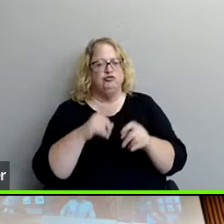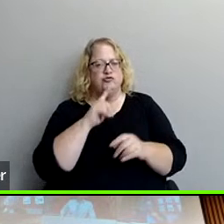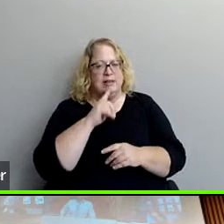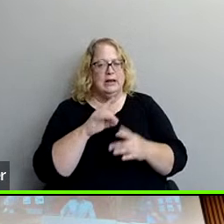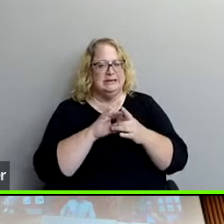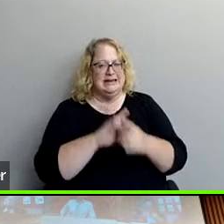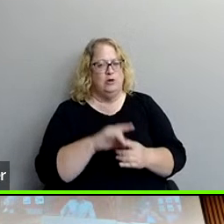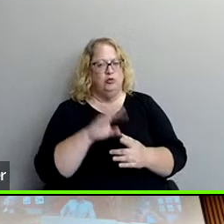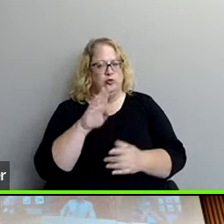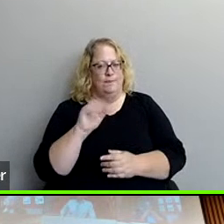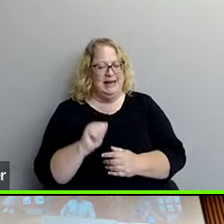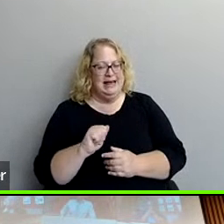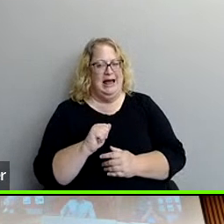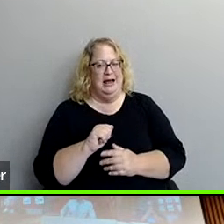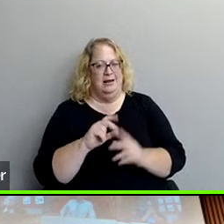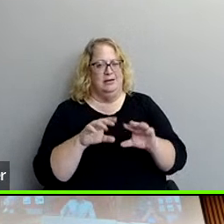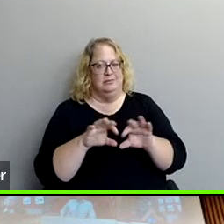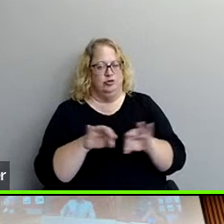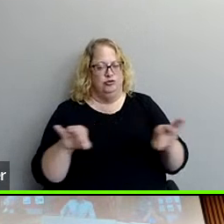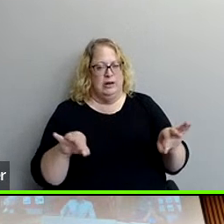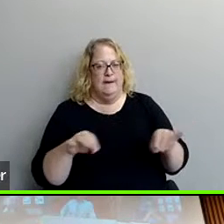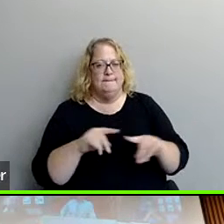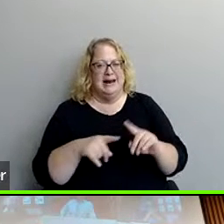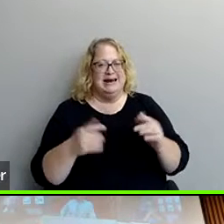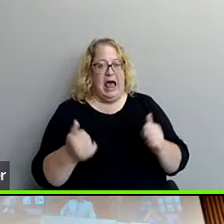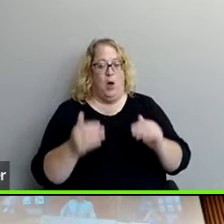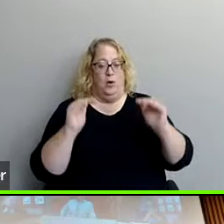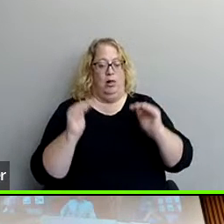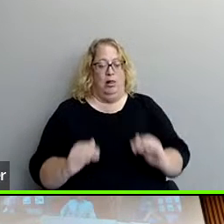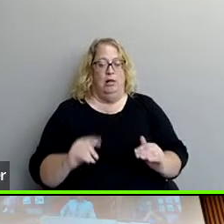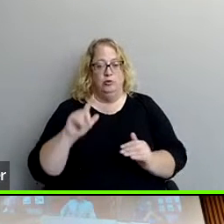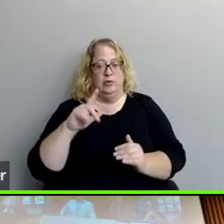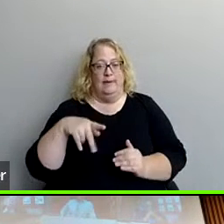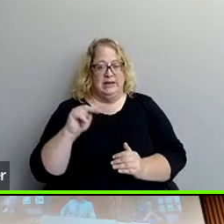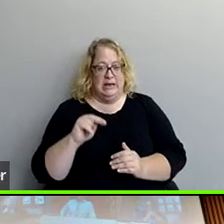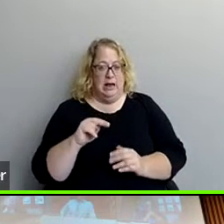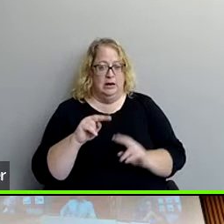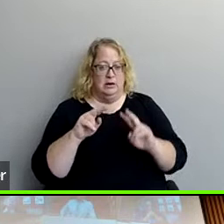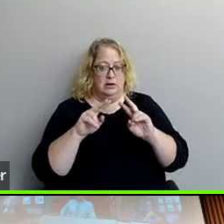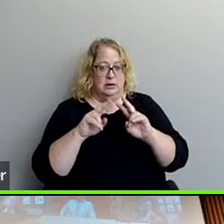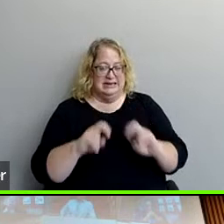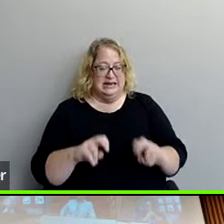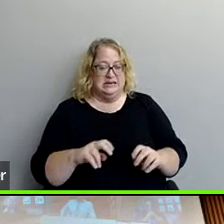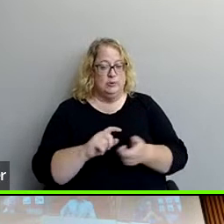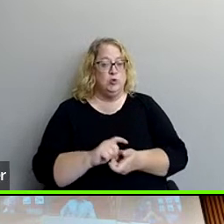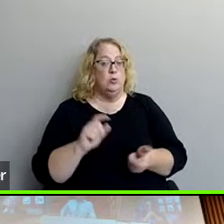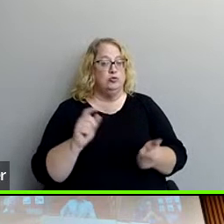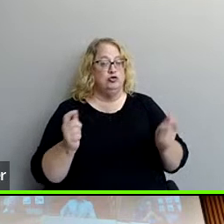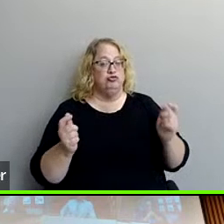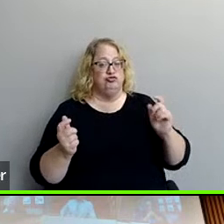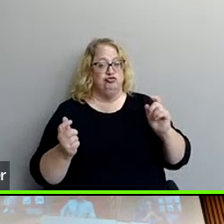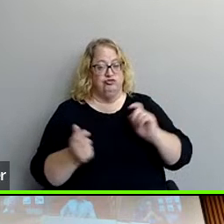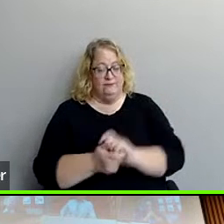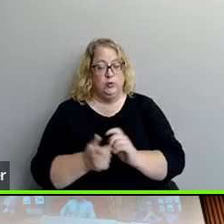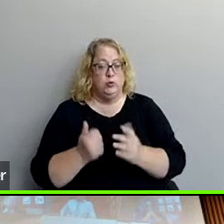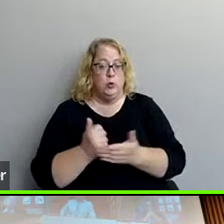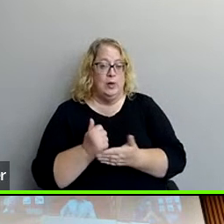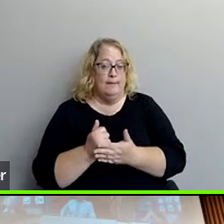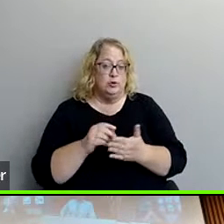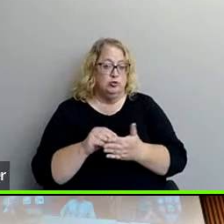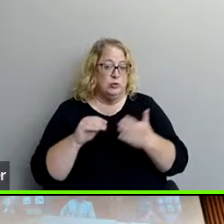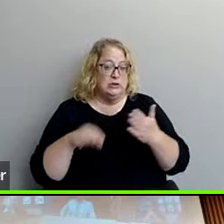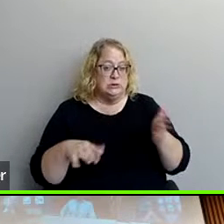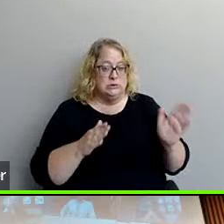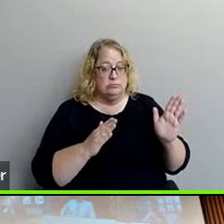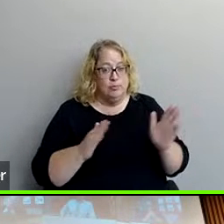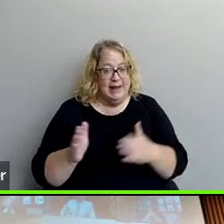nursing program is really what you'd be prepared for, but now that's being pushed all the way down to the LPN assessment. And so it was a shift. And so to prepare students for